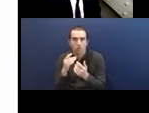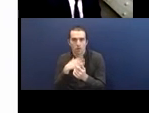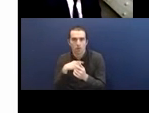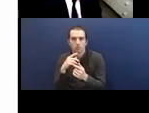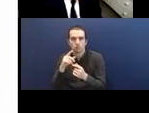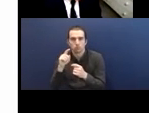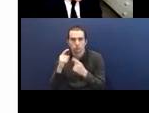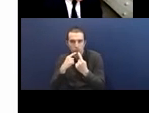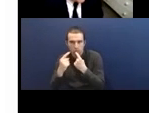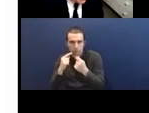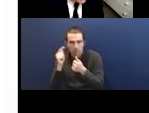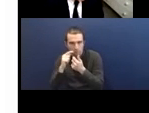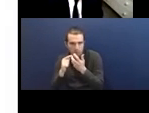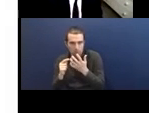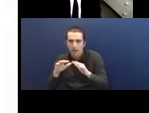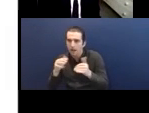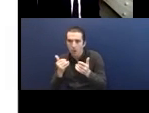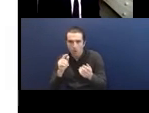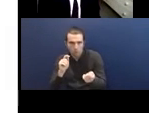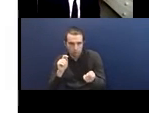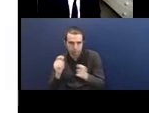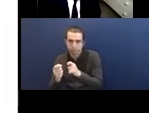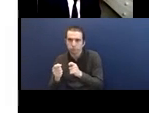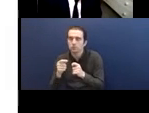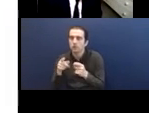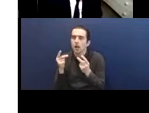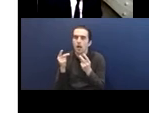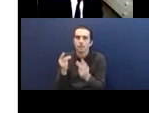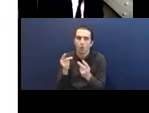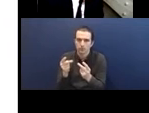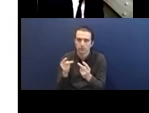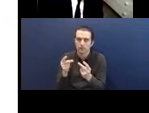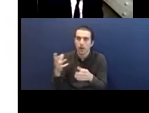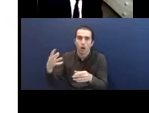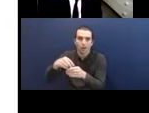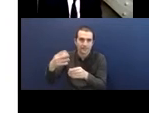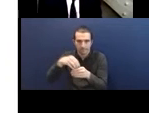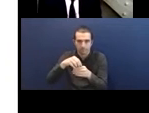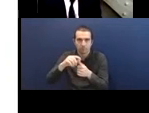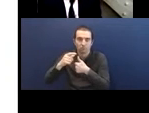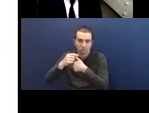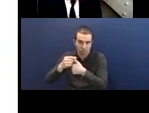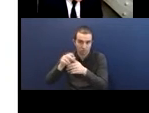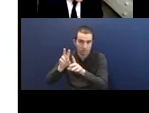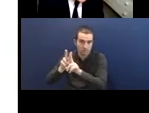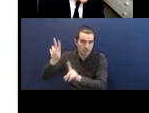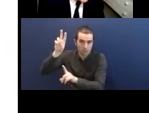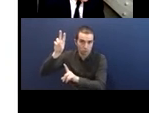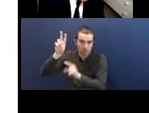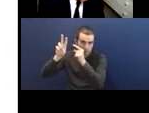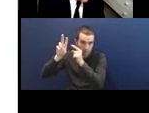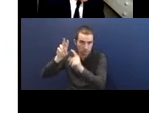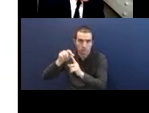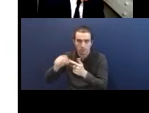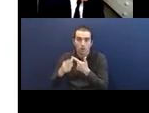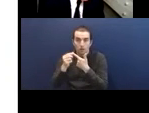schools. This, the film that was a bit of in the presentation about Zanzibar was an organization